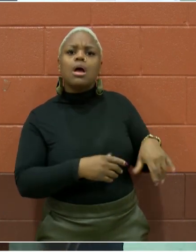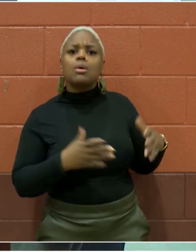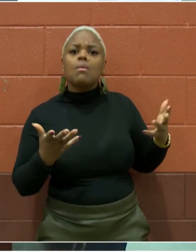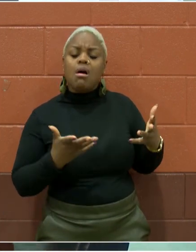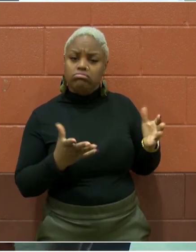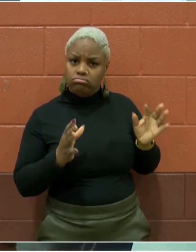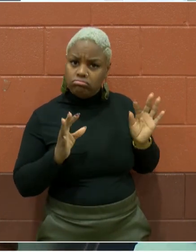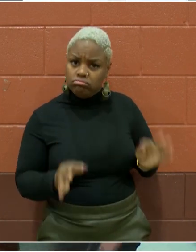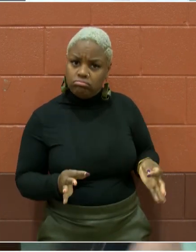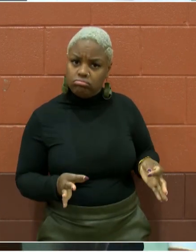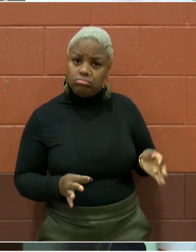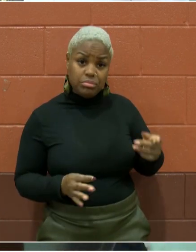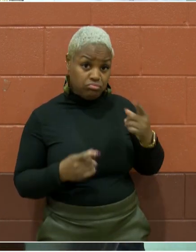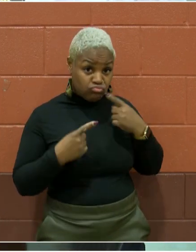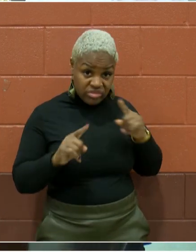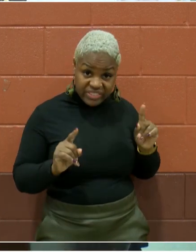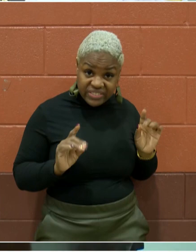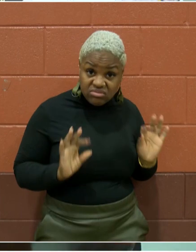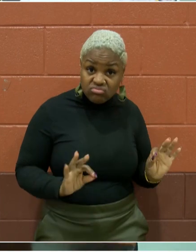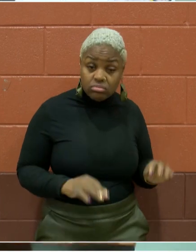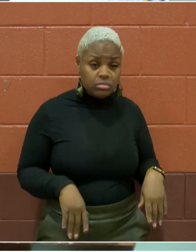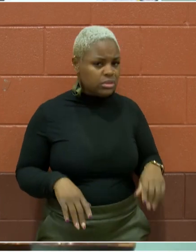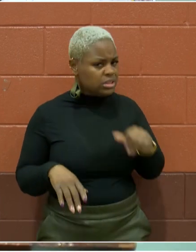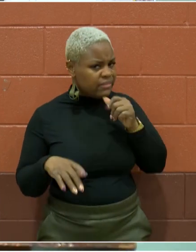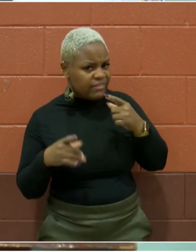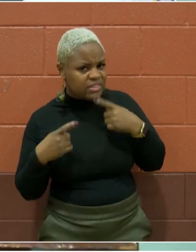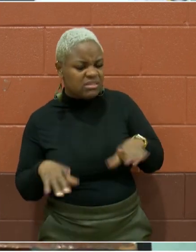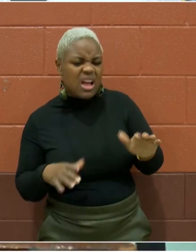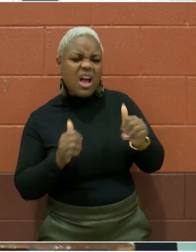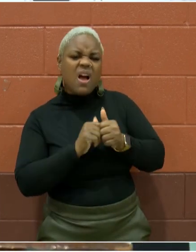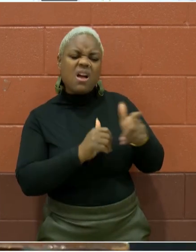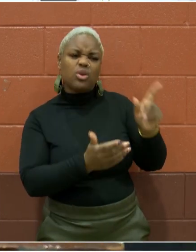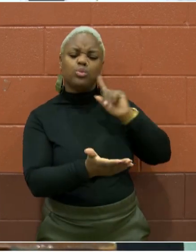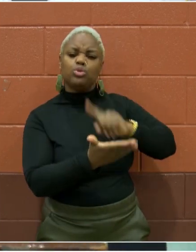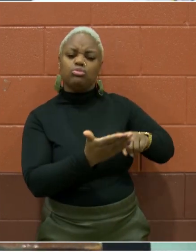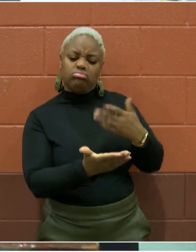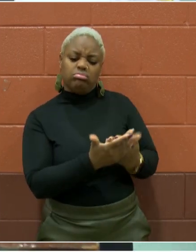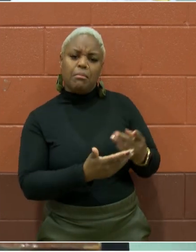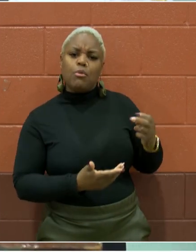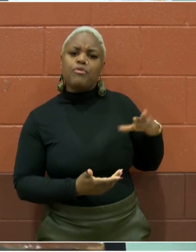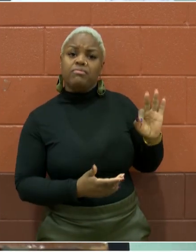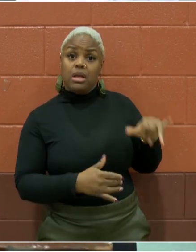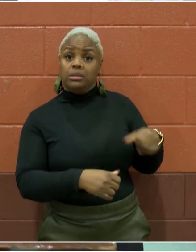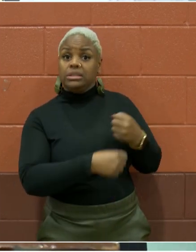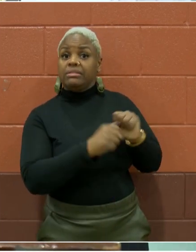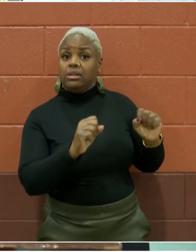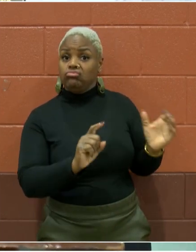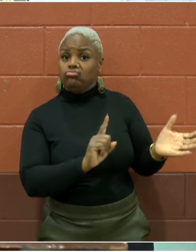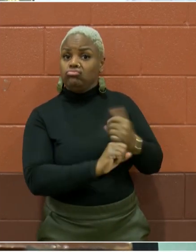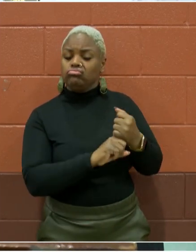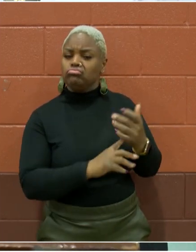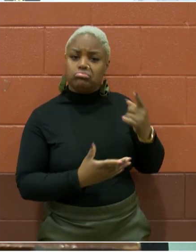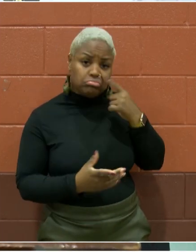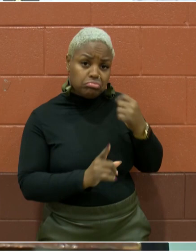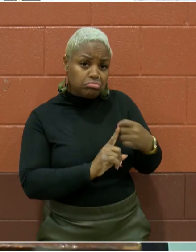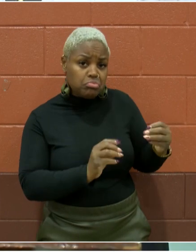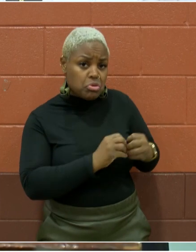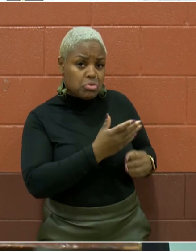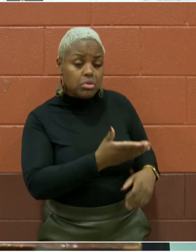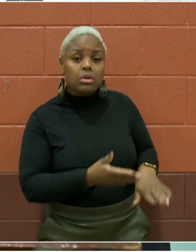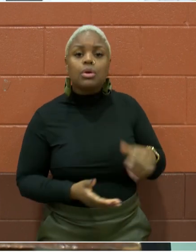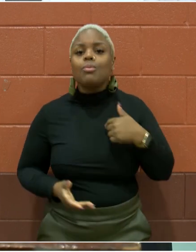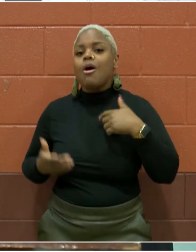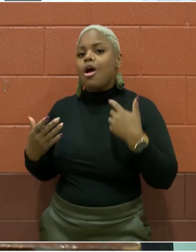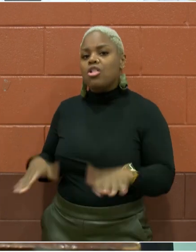its effectiveness in, you know, reaching the goal of safely taking in suspects? We've been working on this for 9